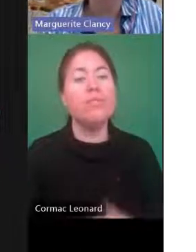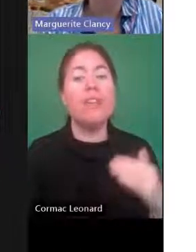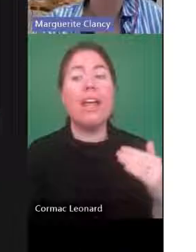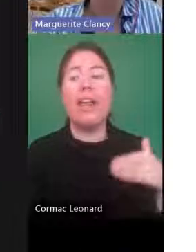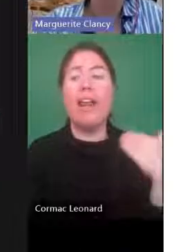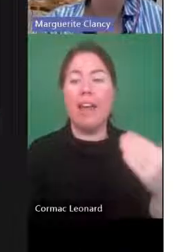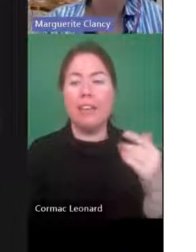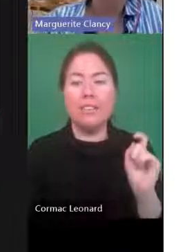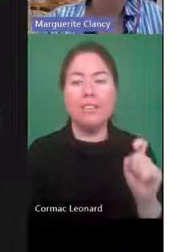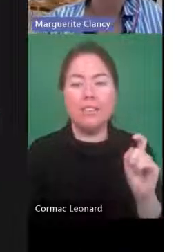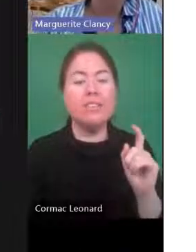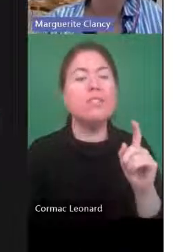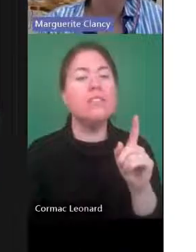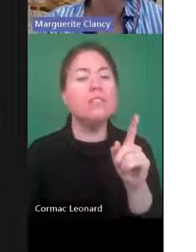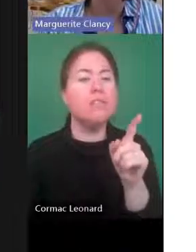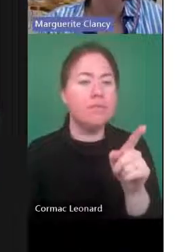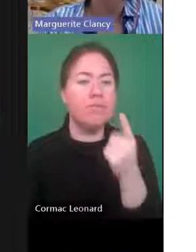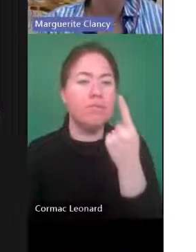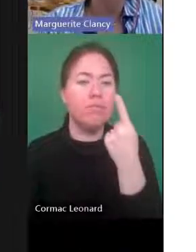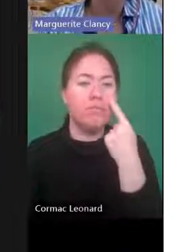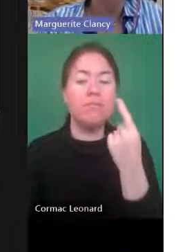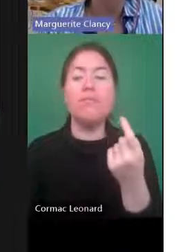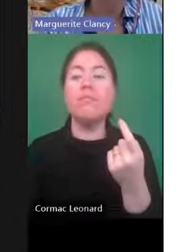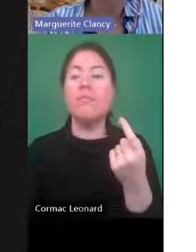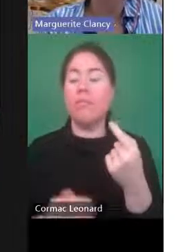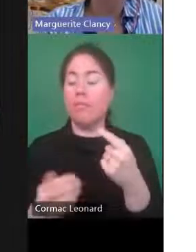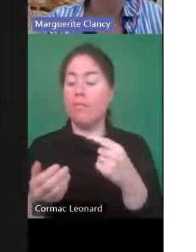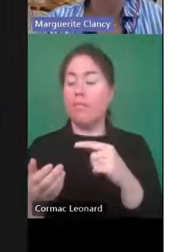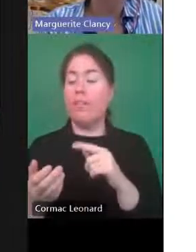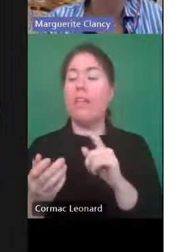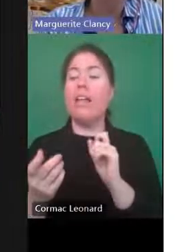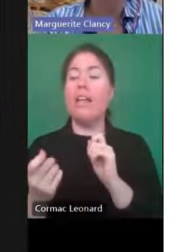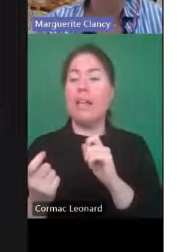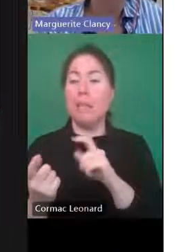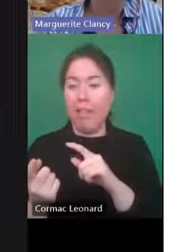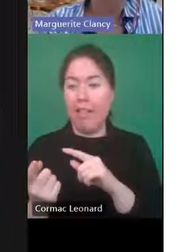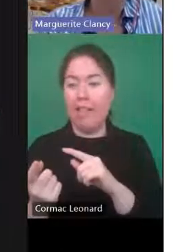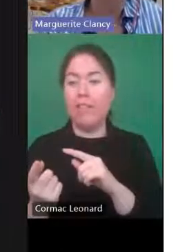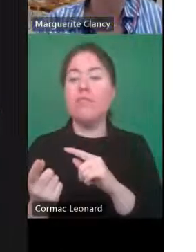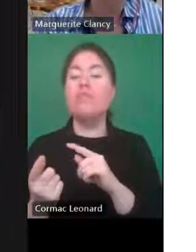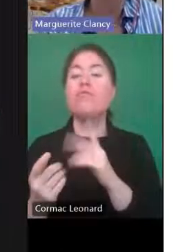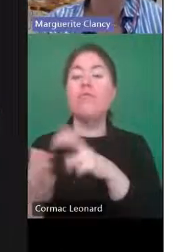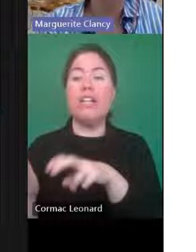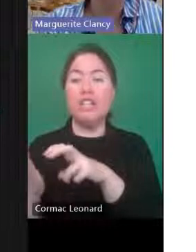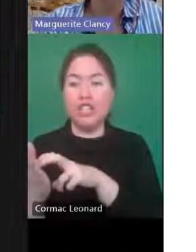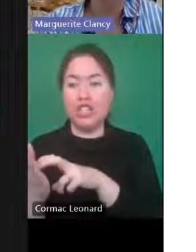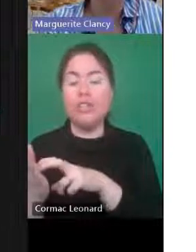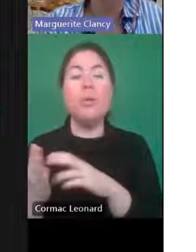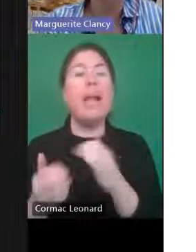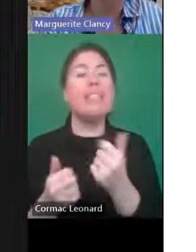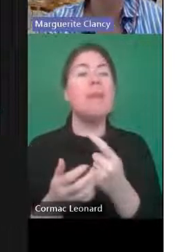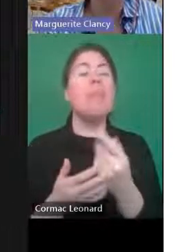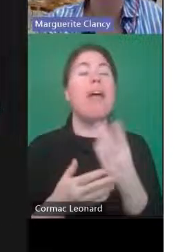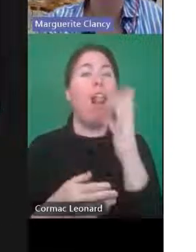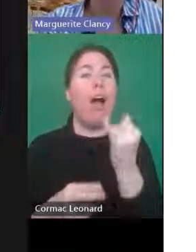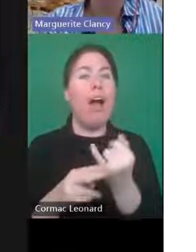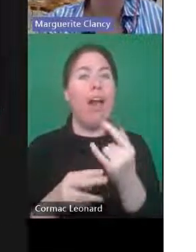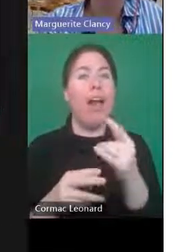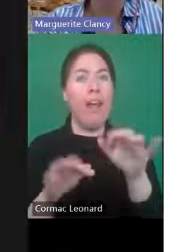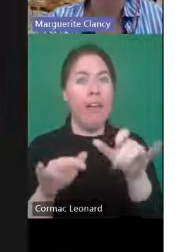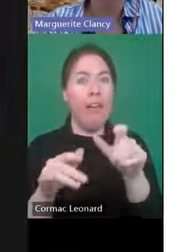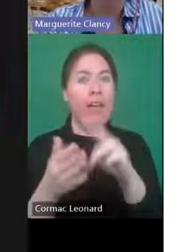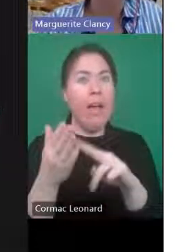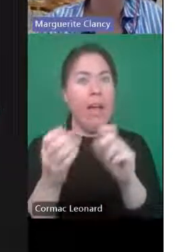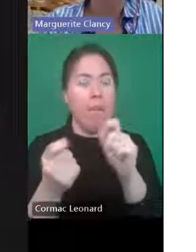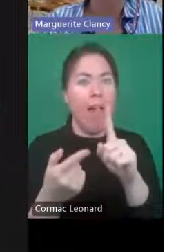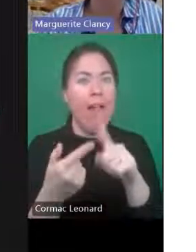consistently within the system when you register and you log in with each time when you log into the system, you're